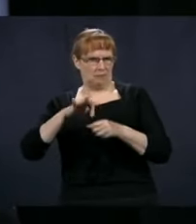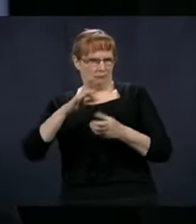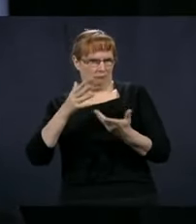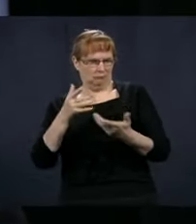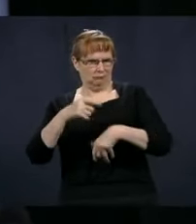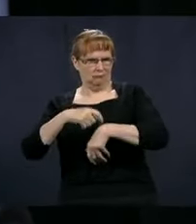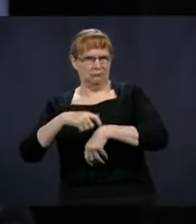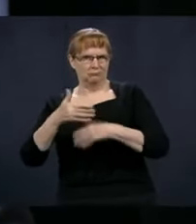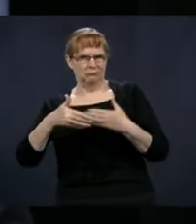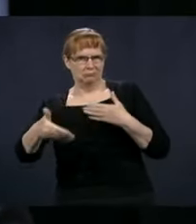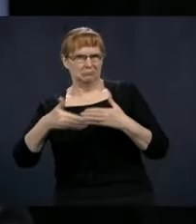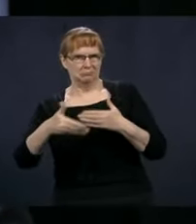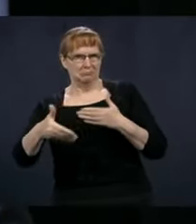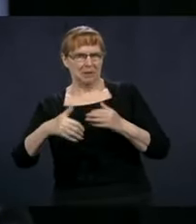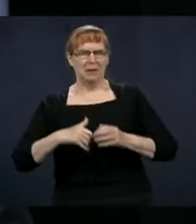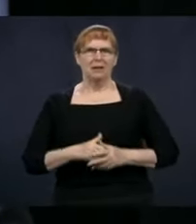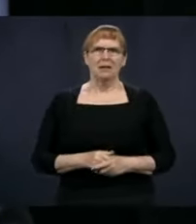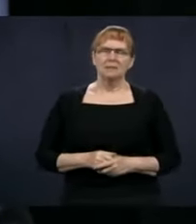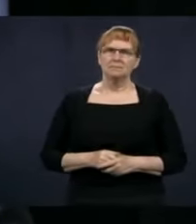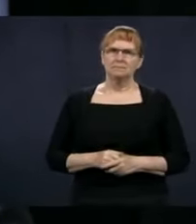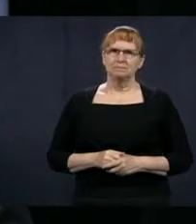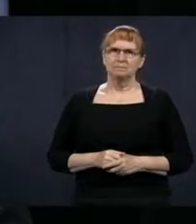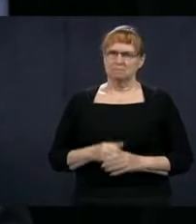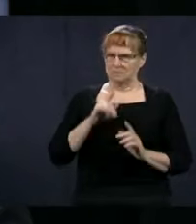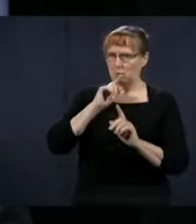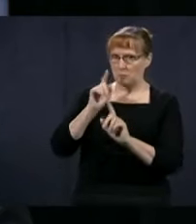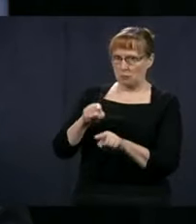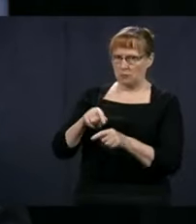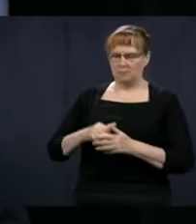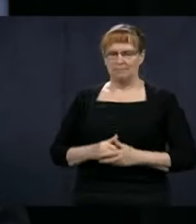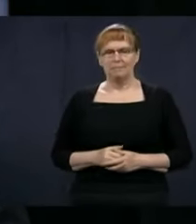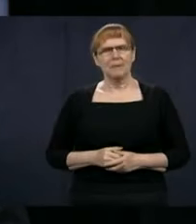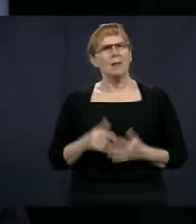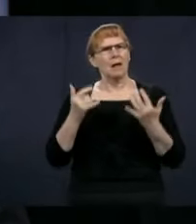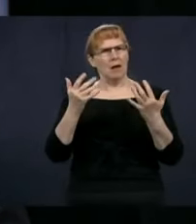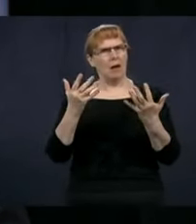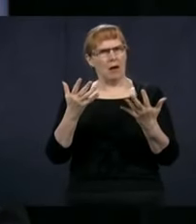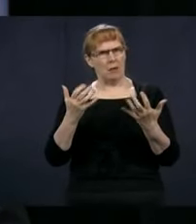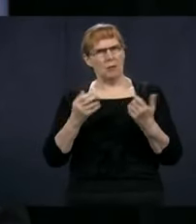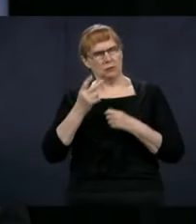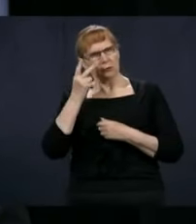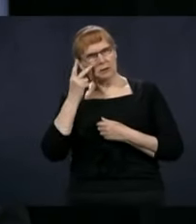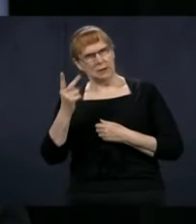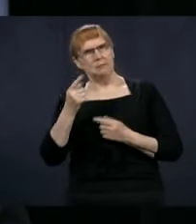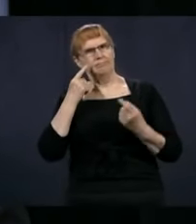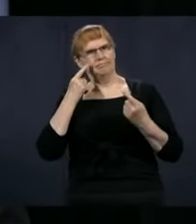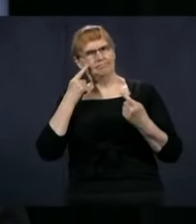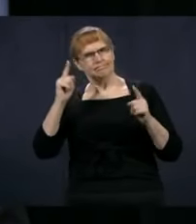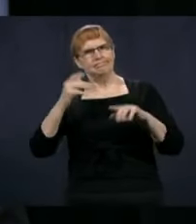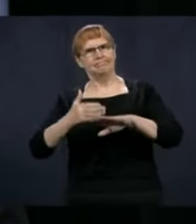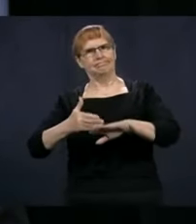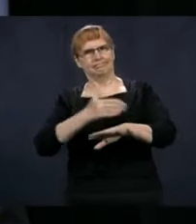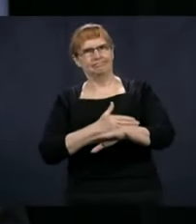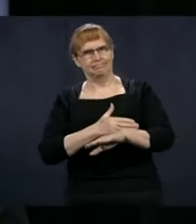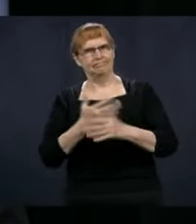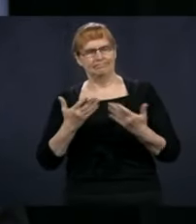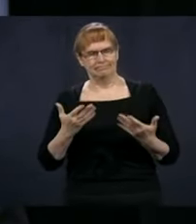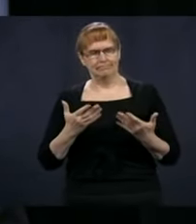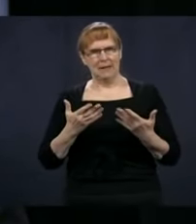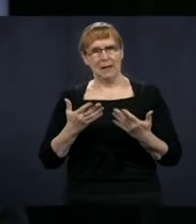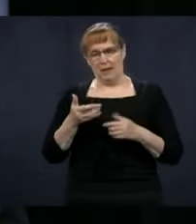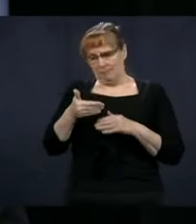to see results before the end of the mandate. So in the next few days, we'll announce the mandate we'll give to a